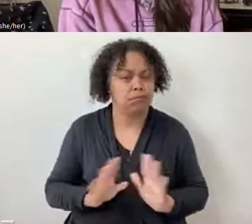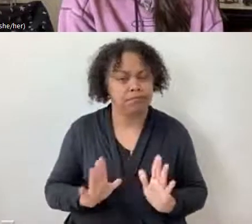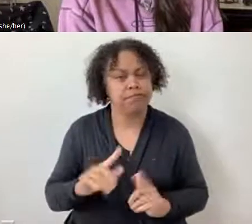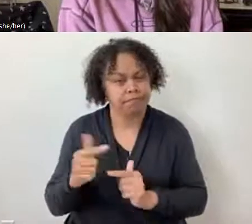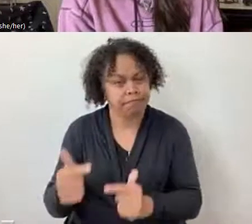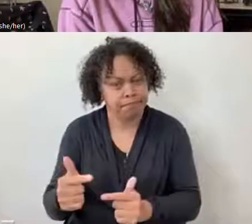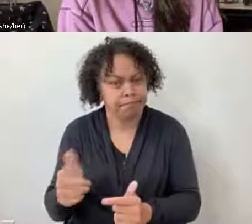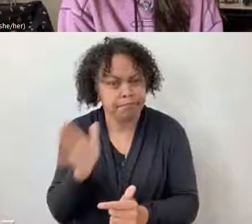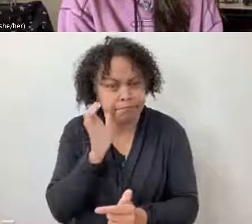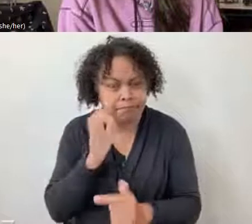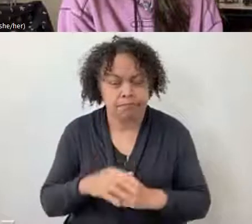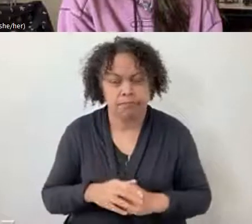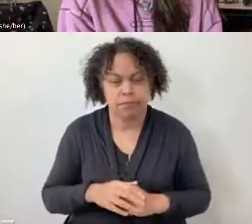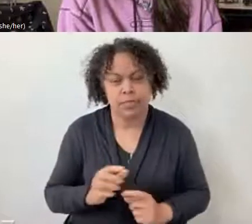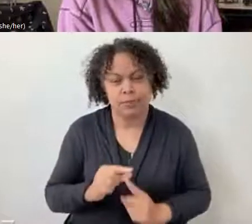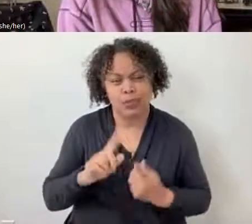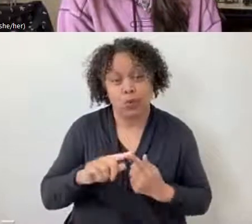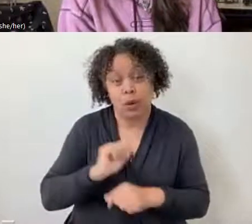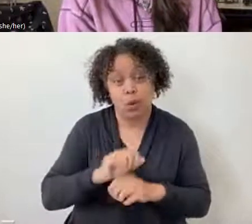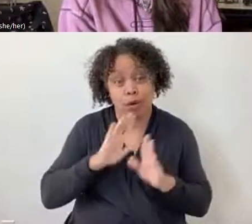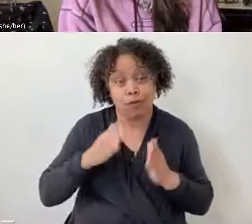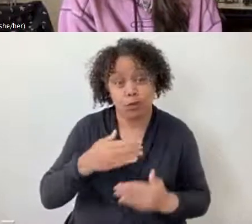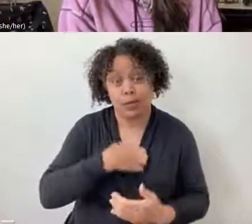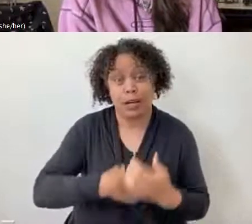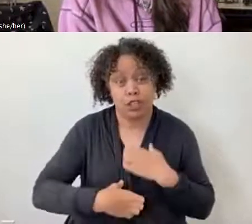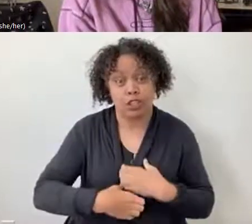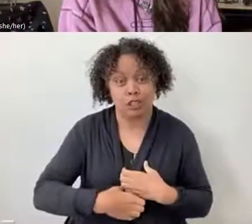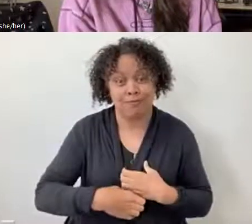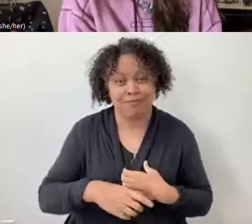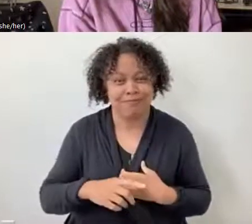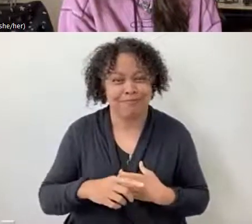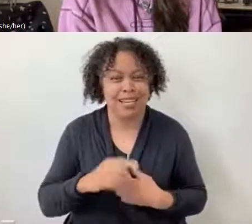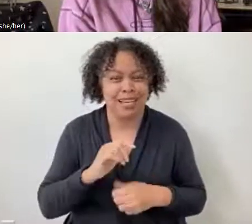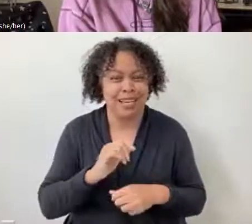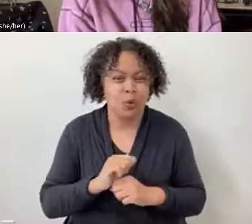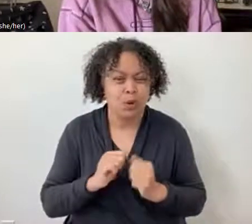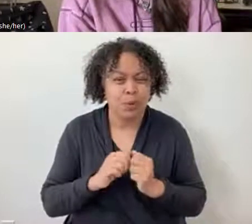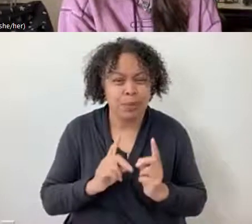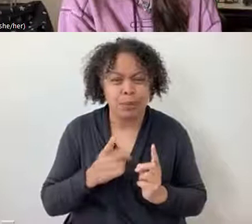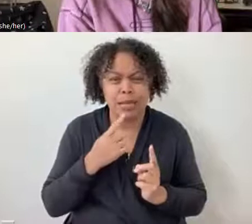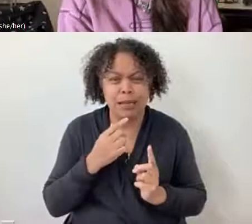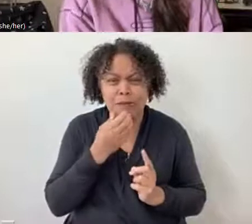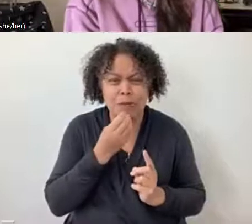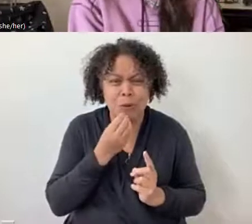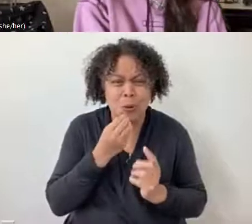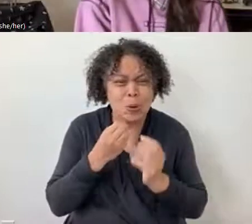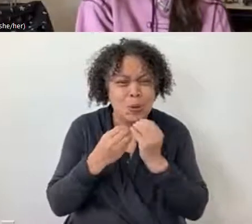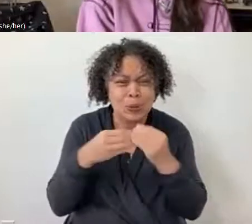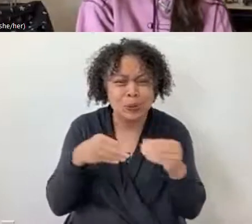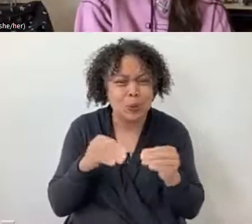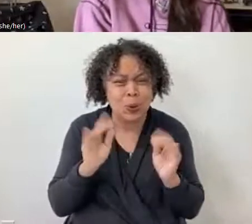Especially doing work with hunger, right? I work with people that are just like, food insecurity, and we got to